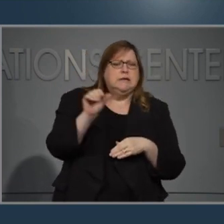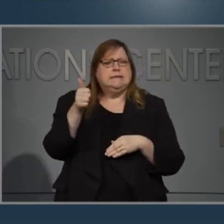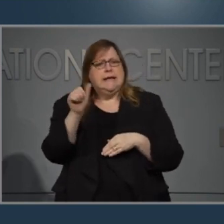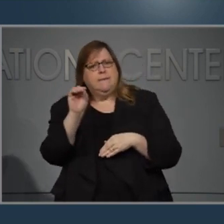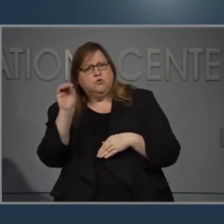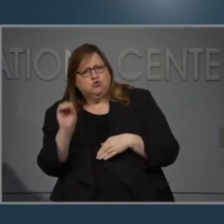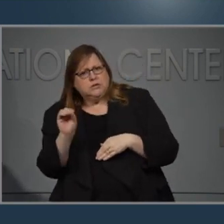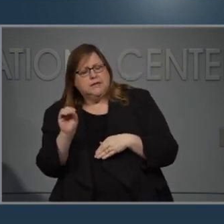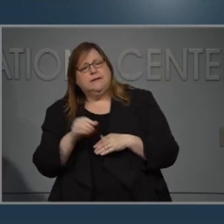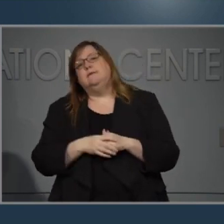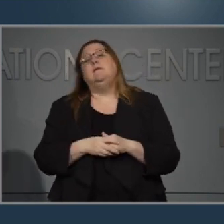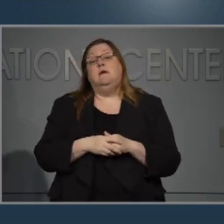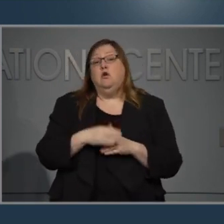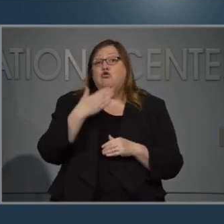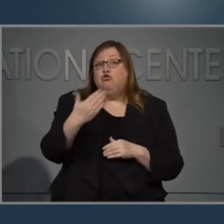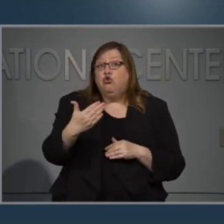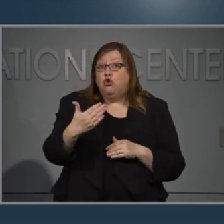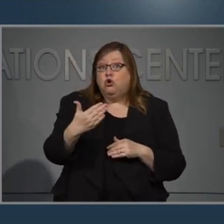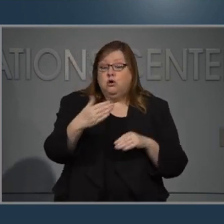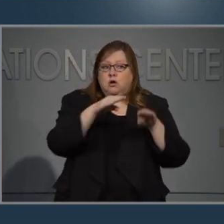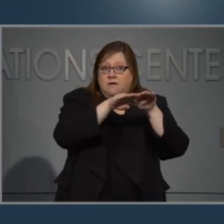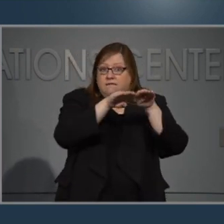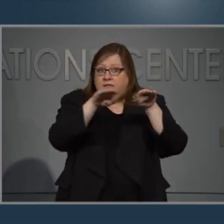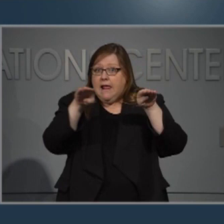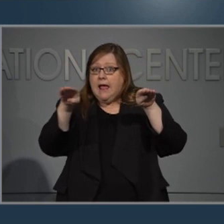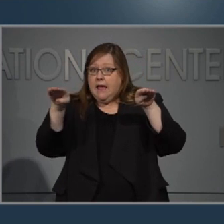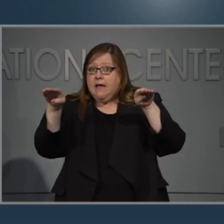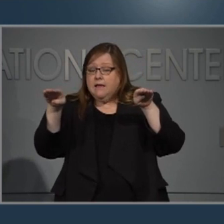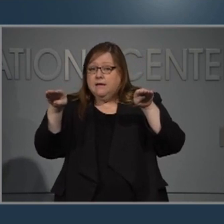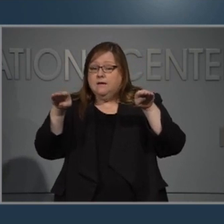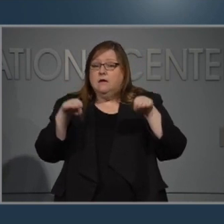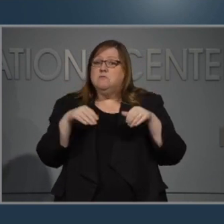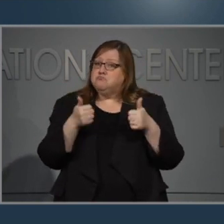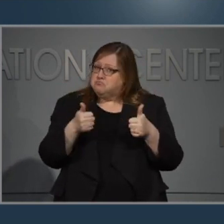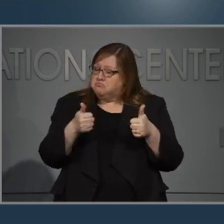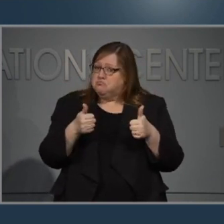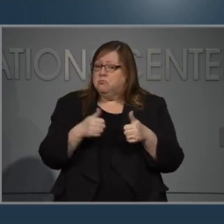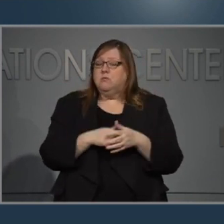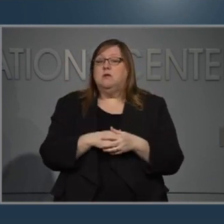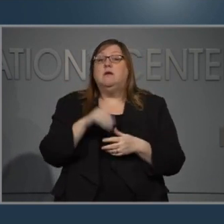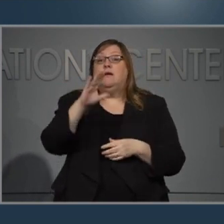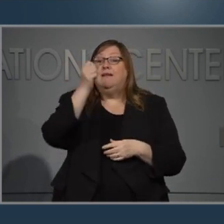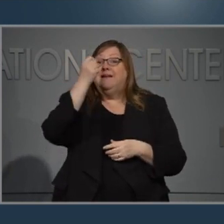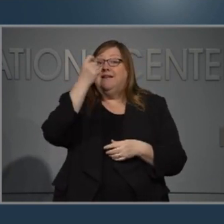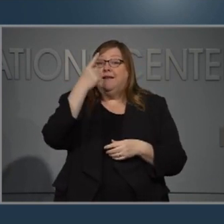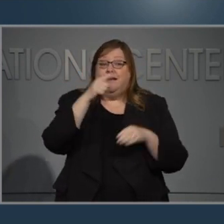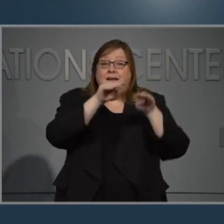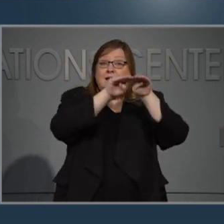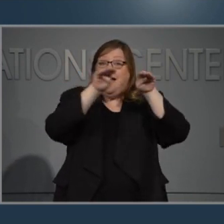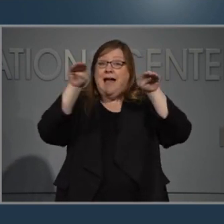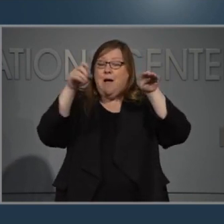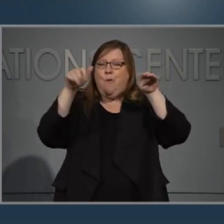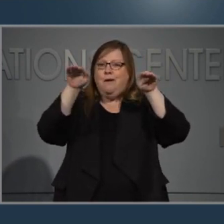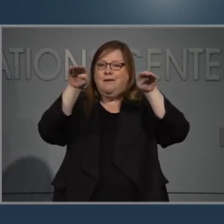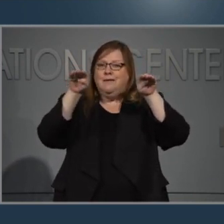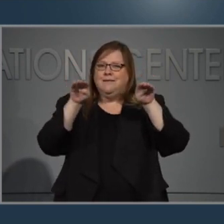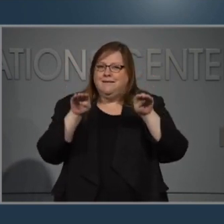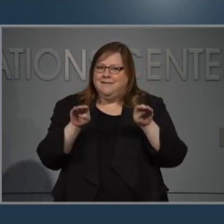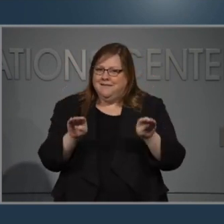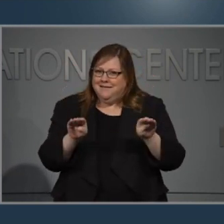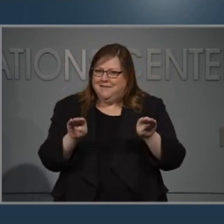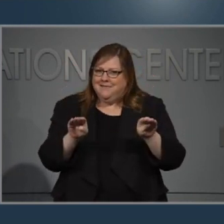10%. Now it's a good sign that this trend has continued to hold steady, but we would like to see this number closer